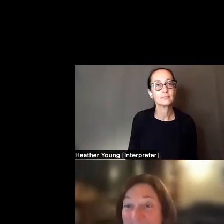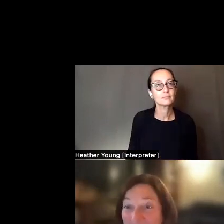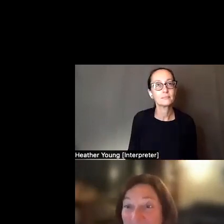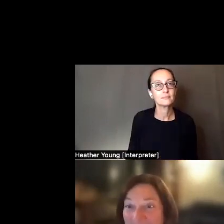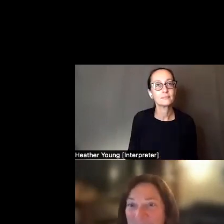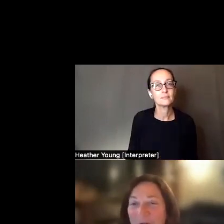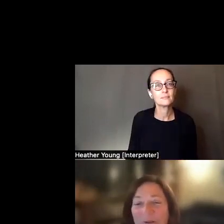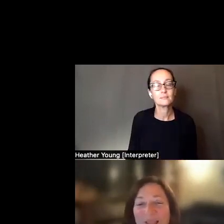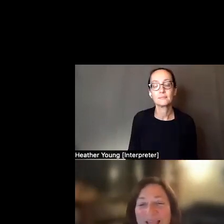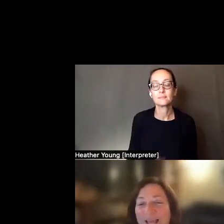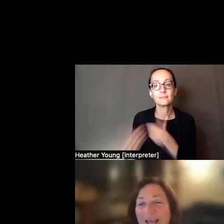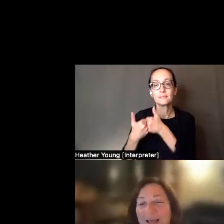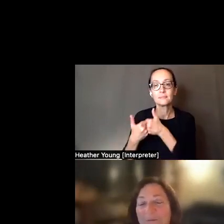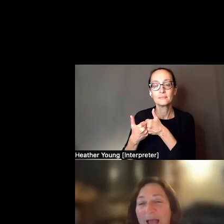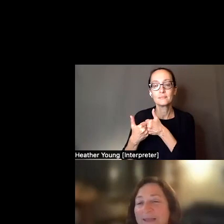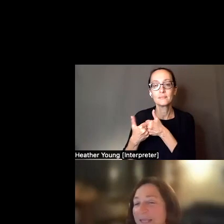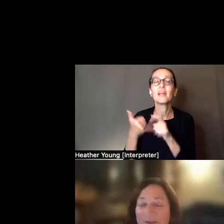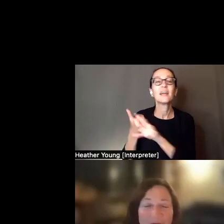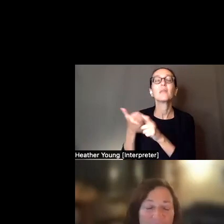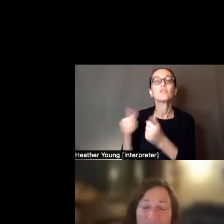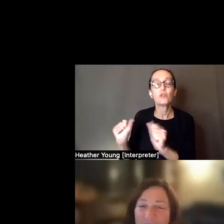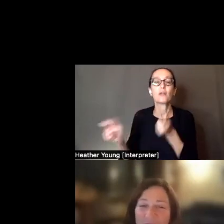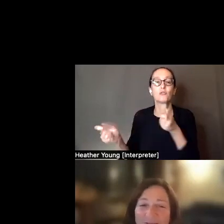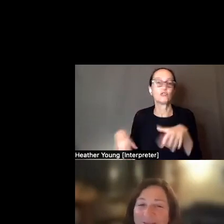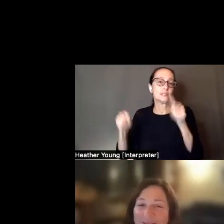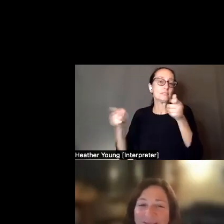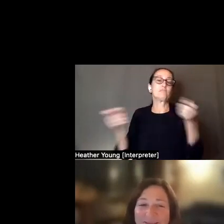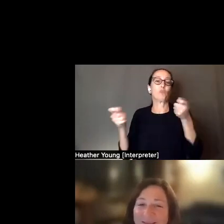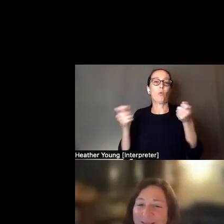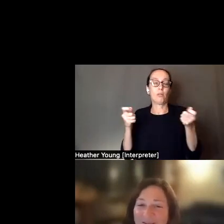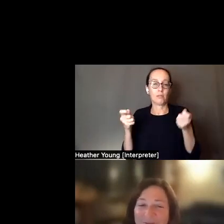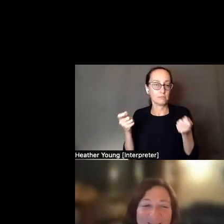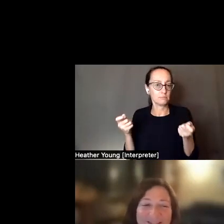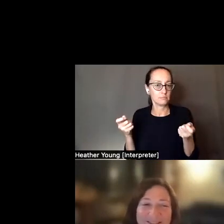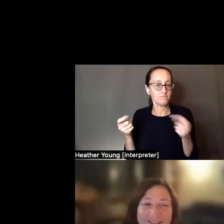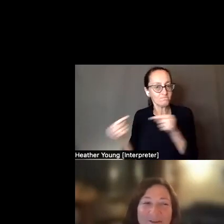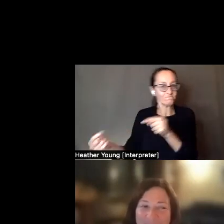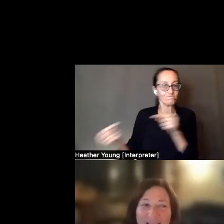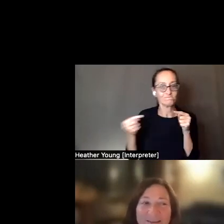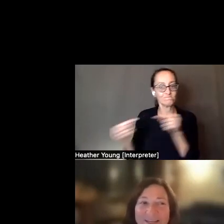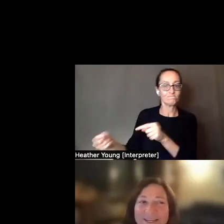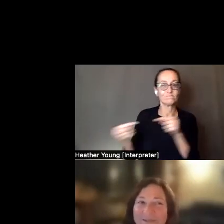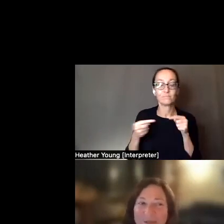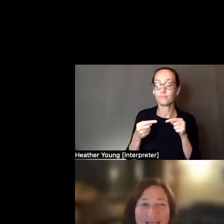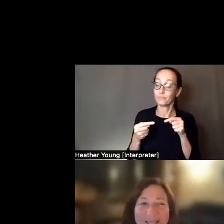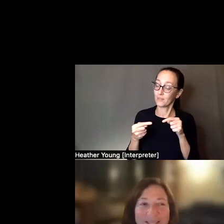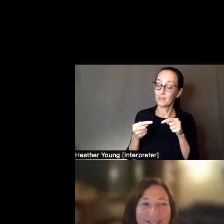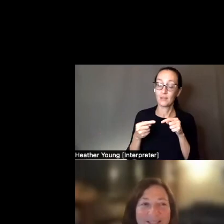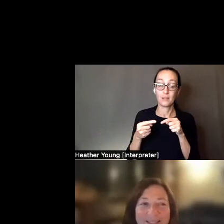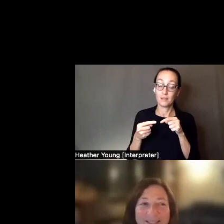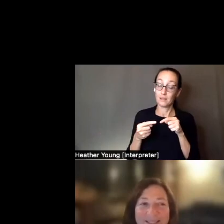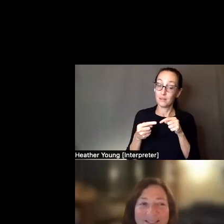him exerting control. I think you have to, sit her down and explain